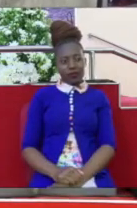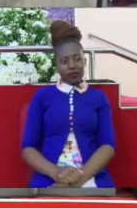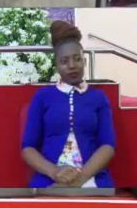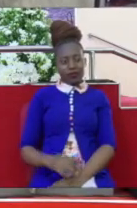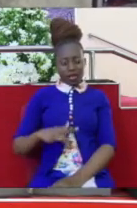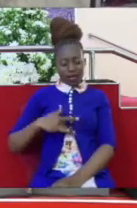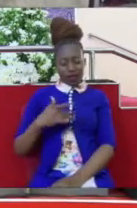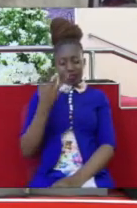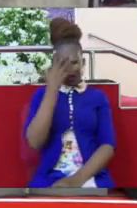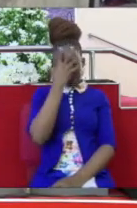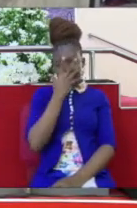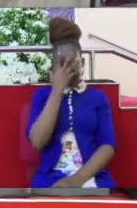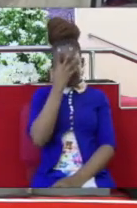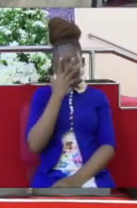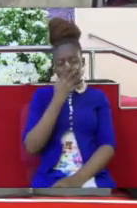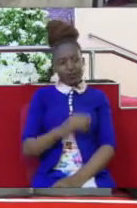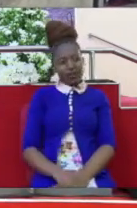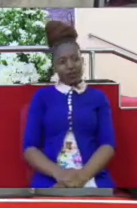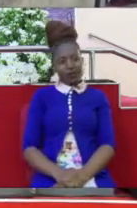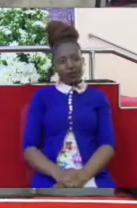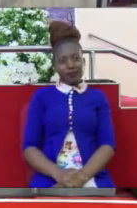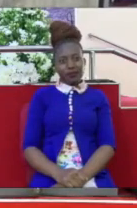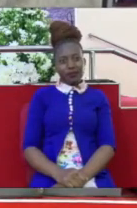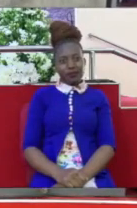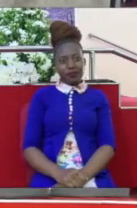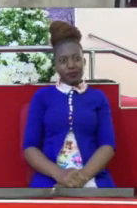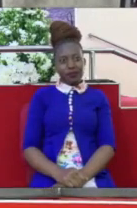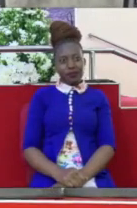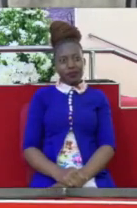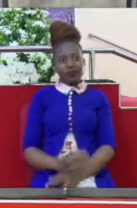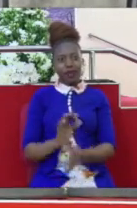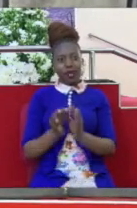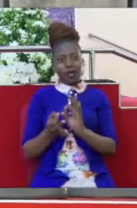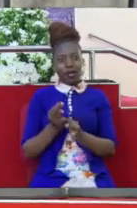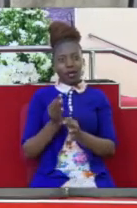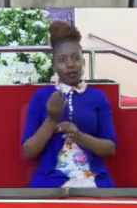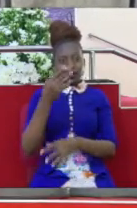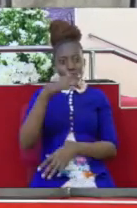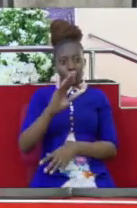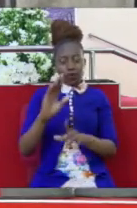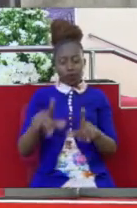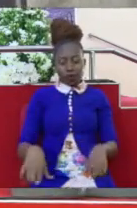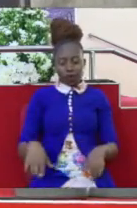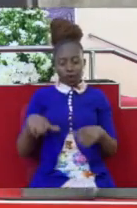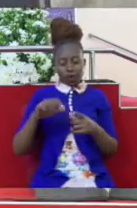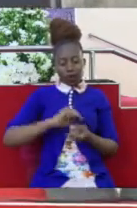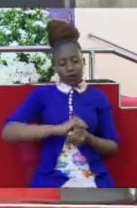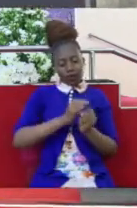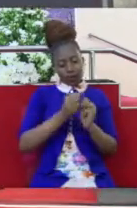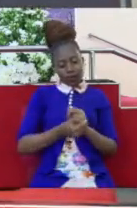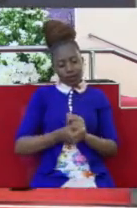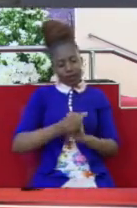iliwaonyesha aibu. Listen, if your life shames others, and you're doing what is right,